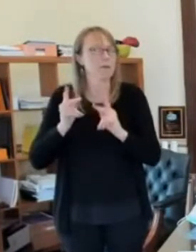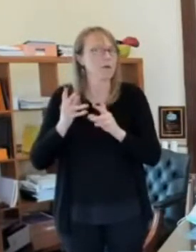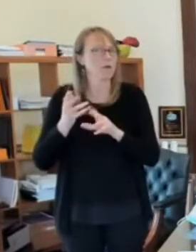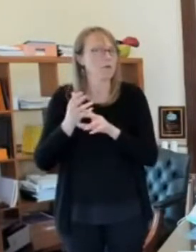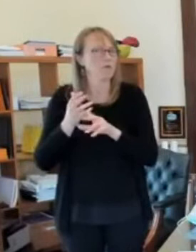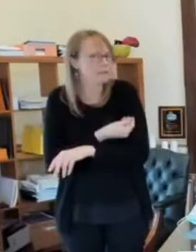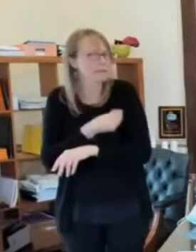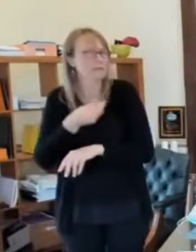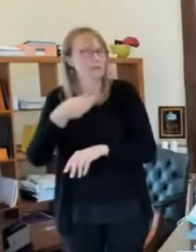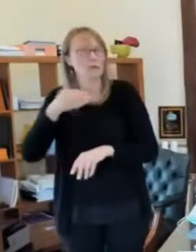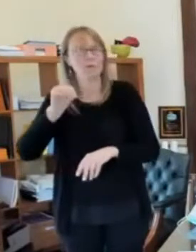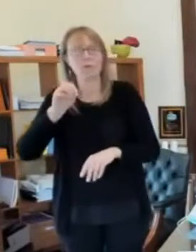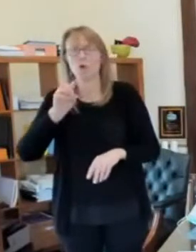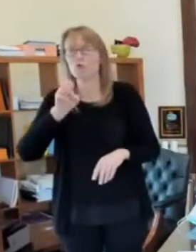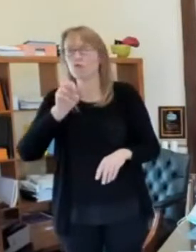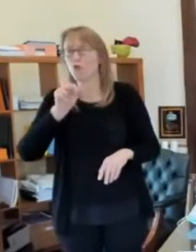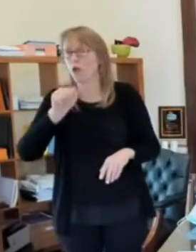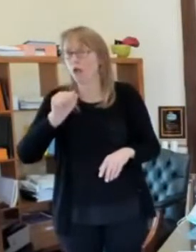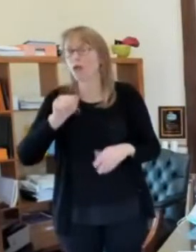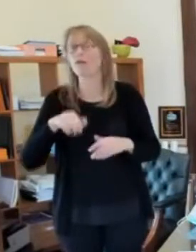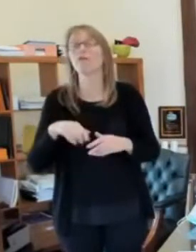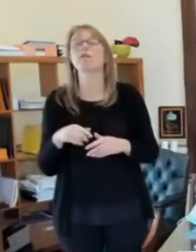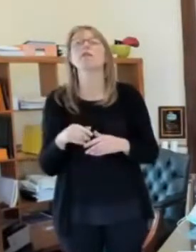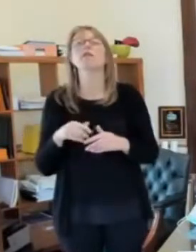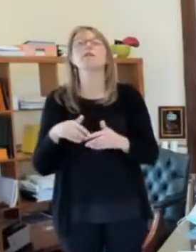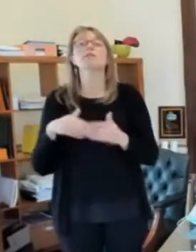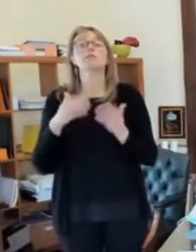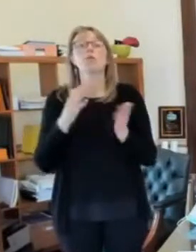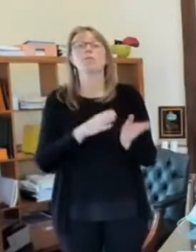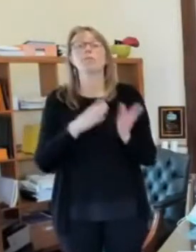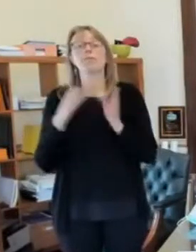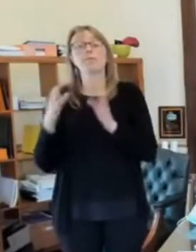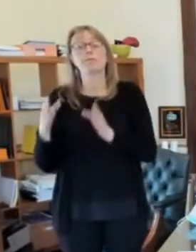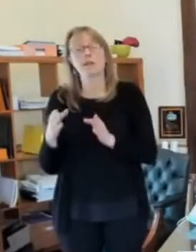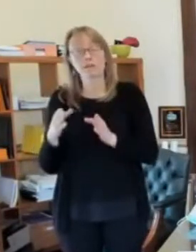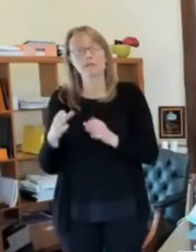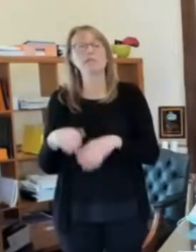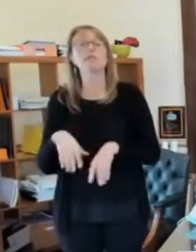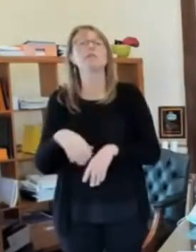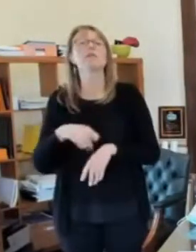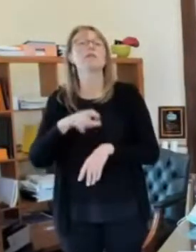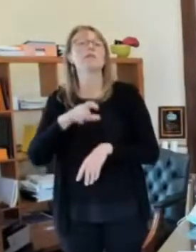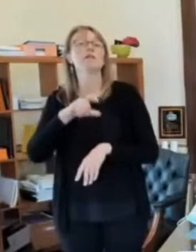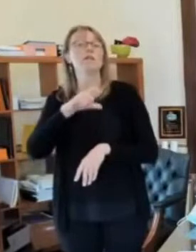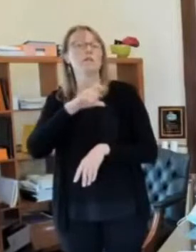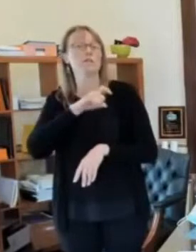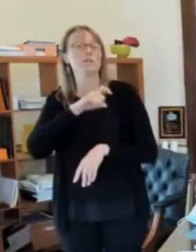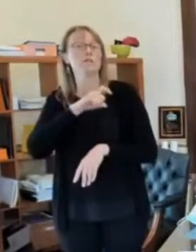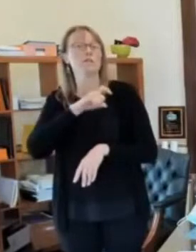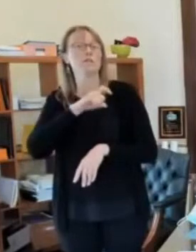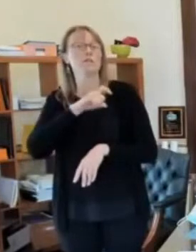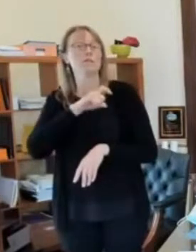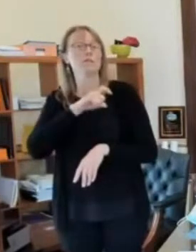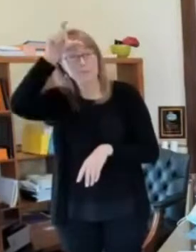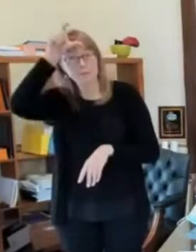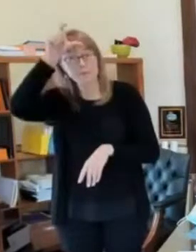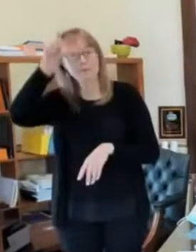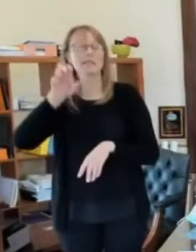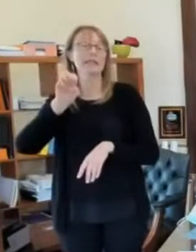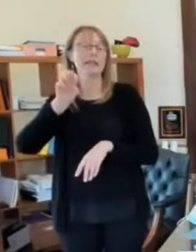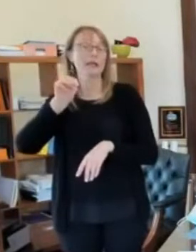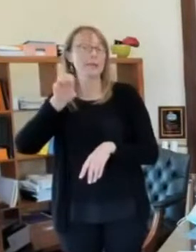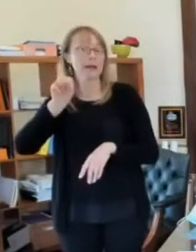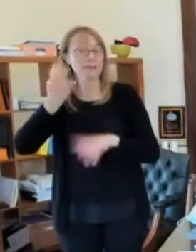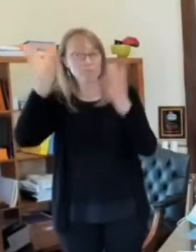firefighters, our police officers, our corrections staff, our morgue, of course, EMS, EMT,